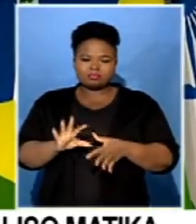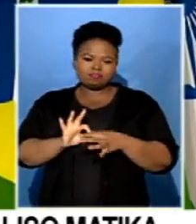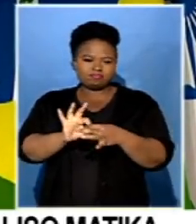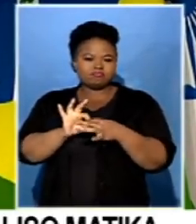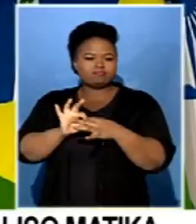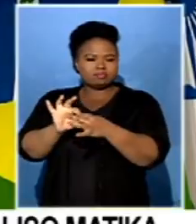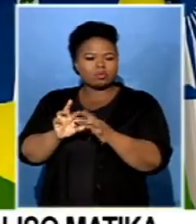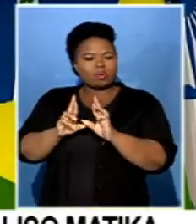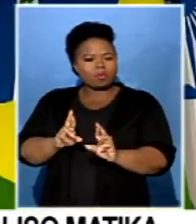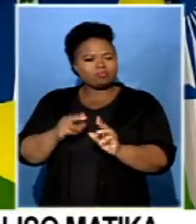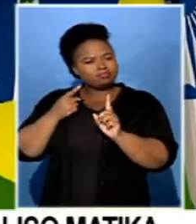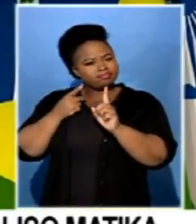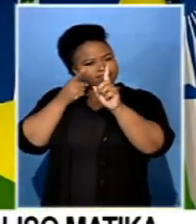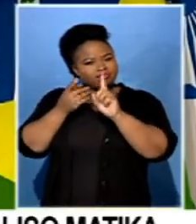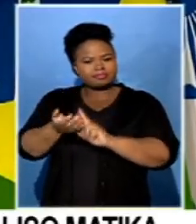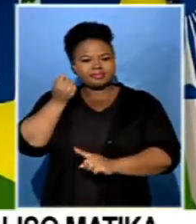our new mission.